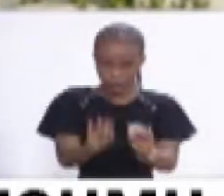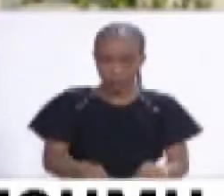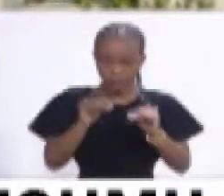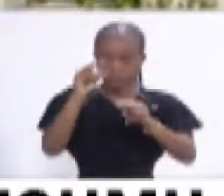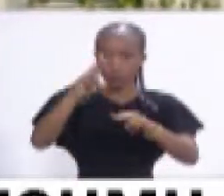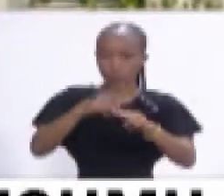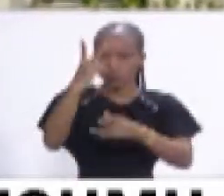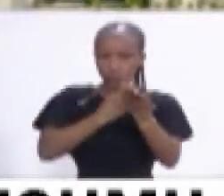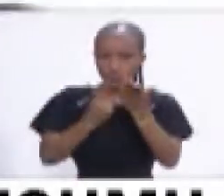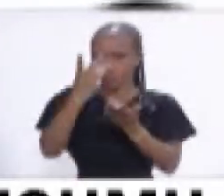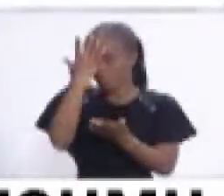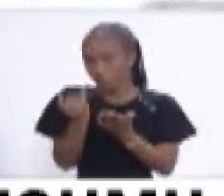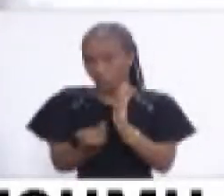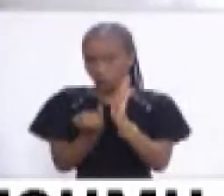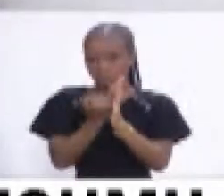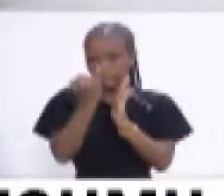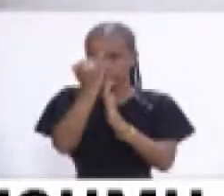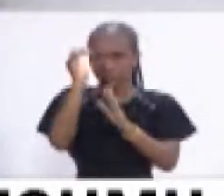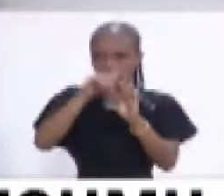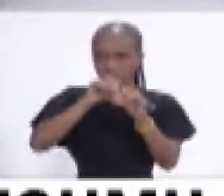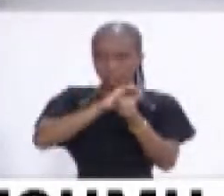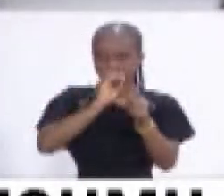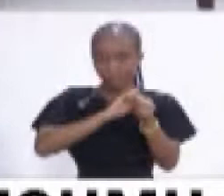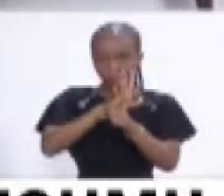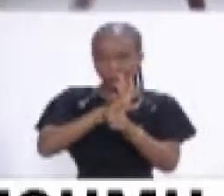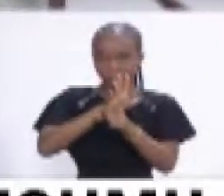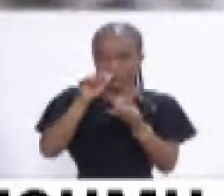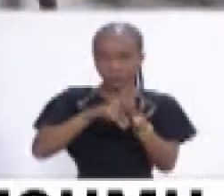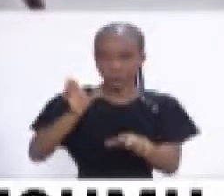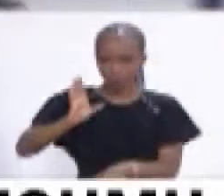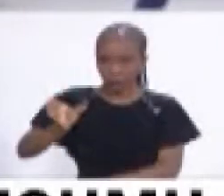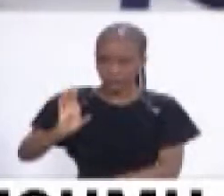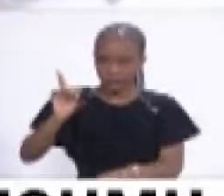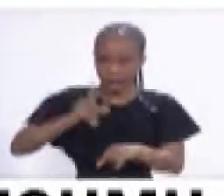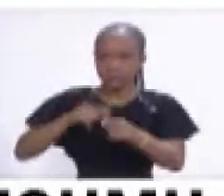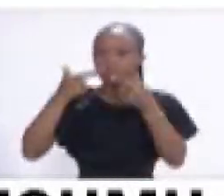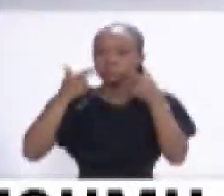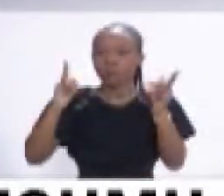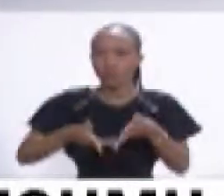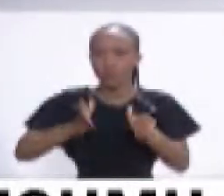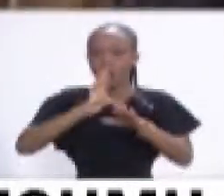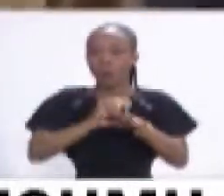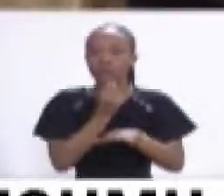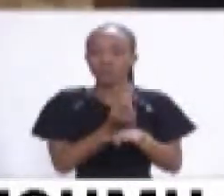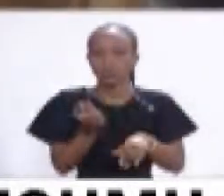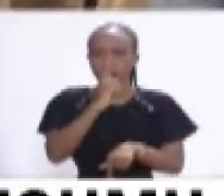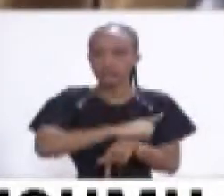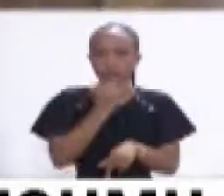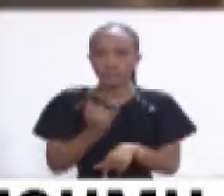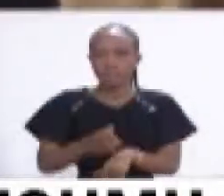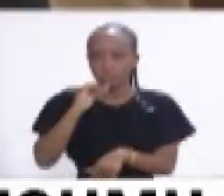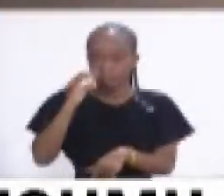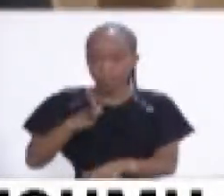for 2 weeks due to a spike in COVID-19 infections in the county. While announcing the move on Tuesday, Speaker of the Assembly,